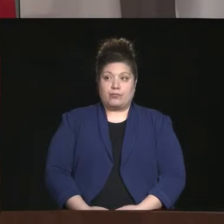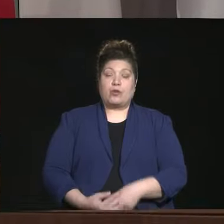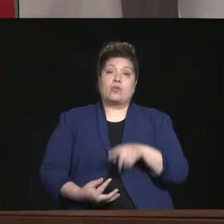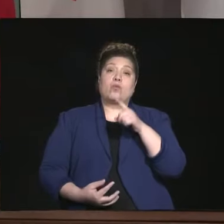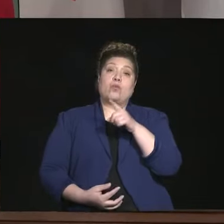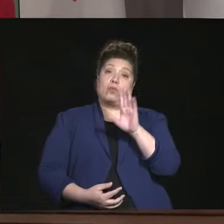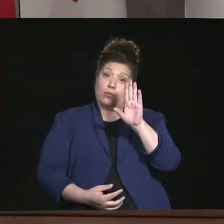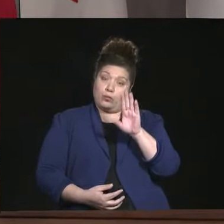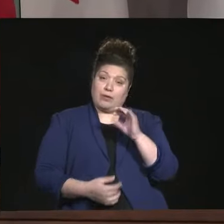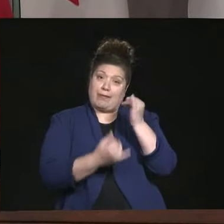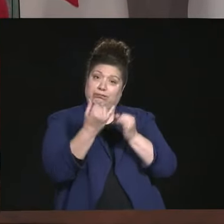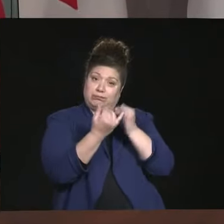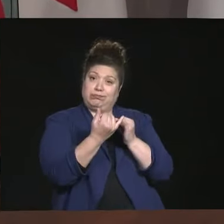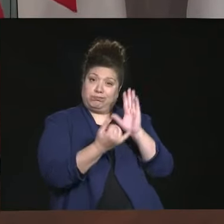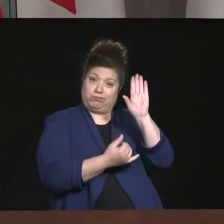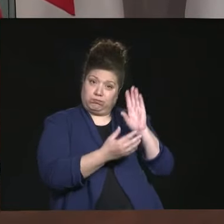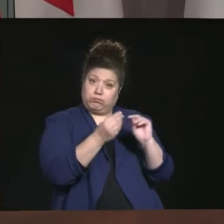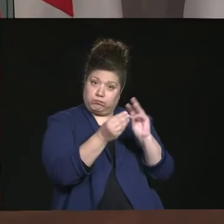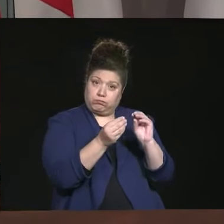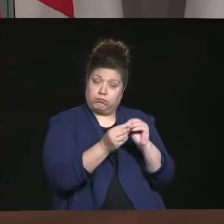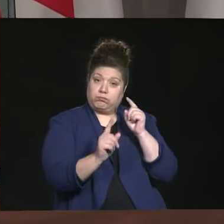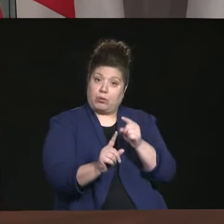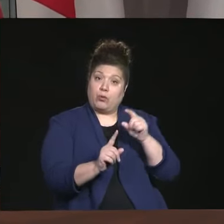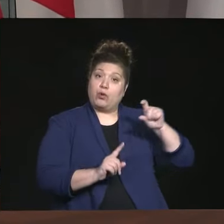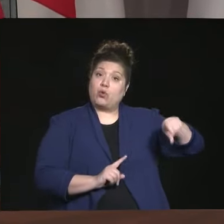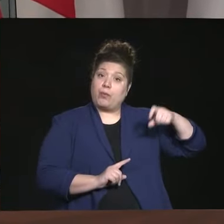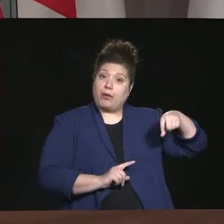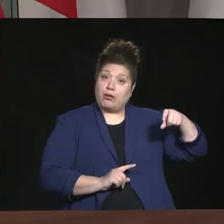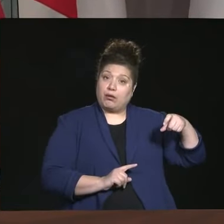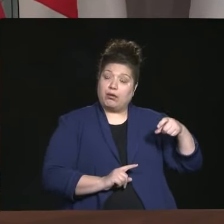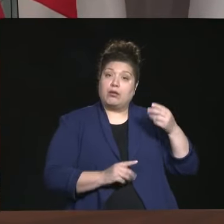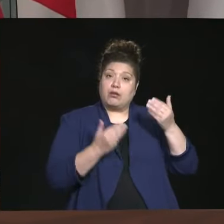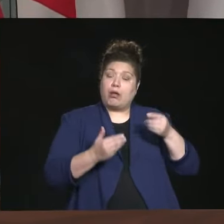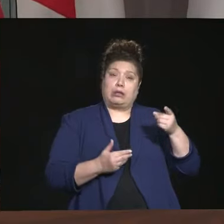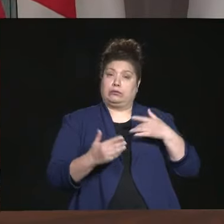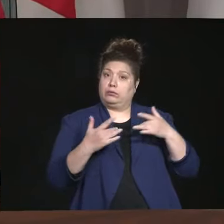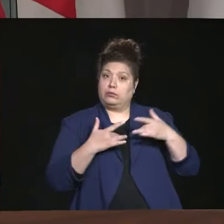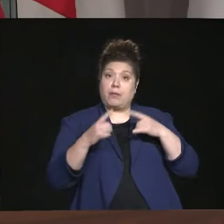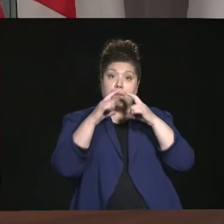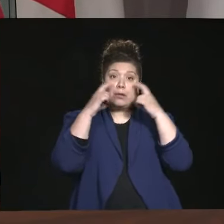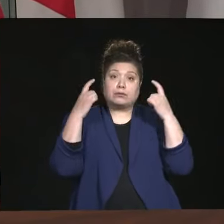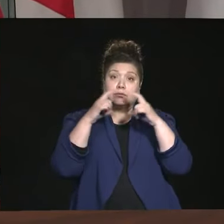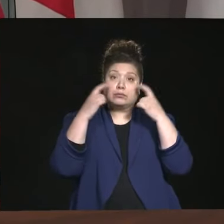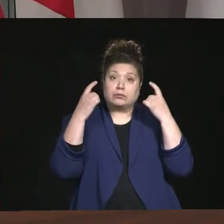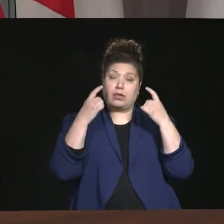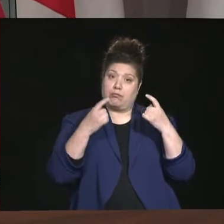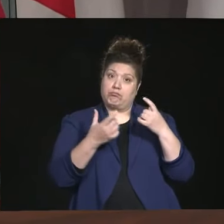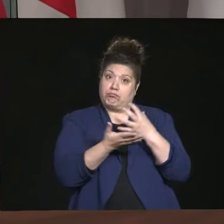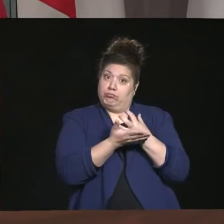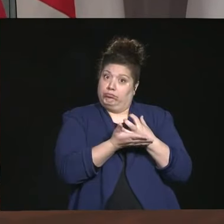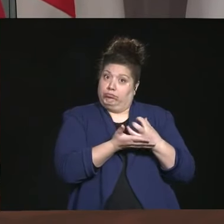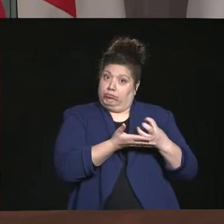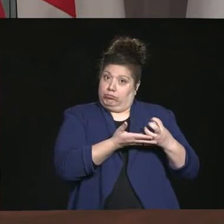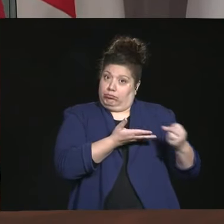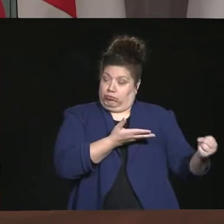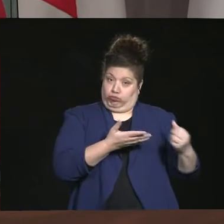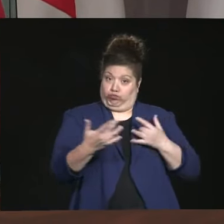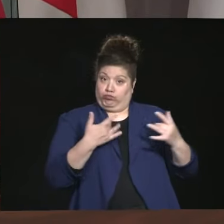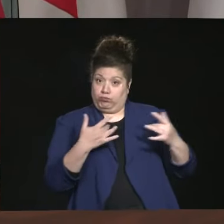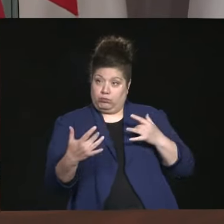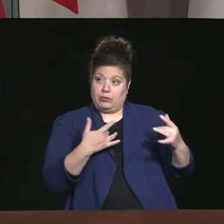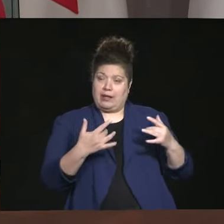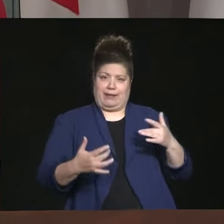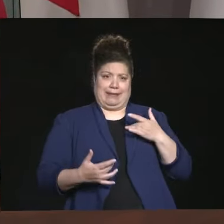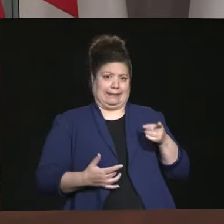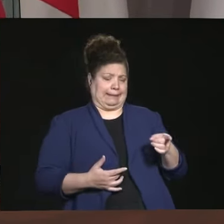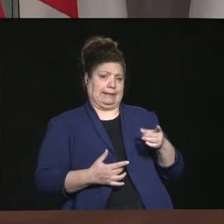pour préciser, parce que c'est vraiment un enjeu que je comprends est urgent pour le Québec. Et je veux seulement souligner